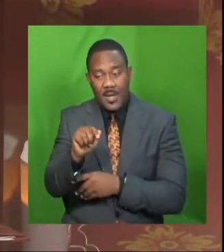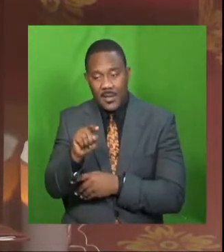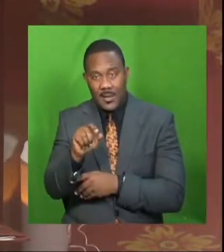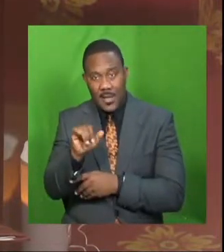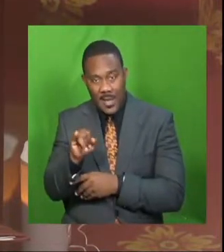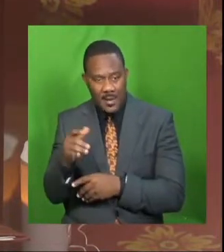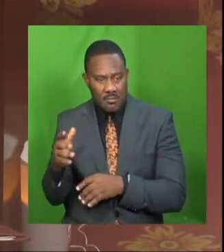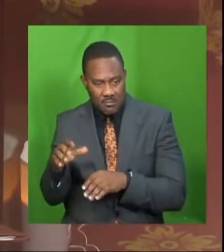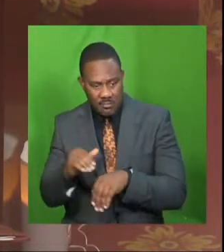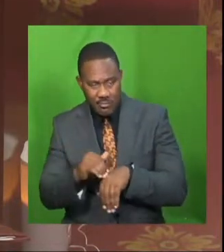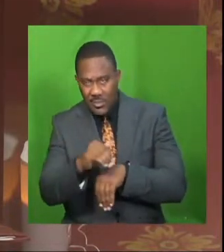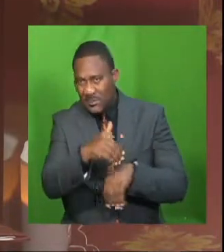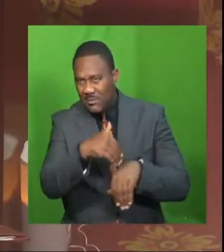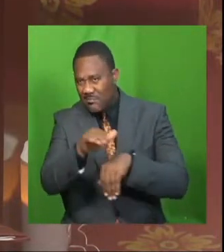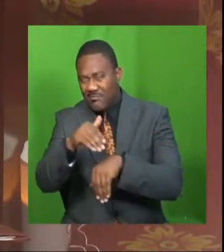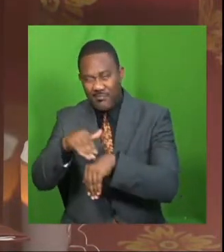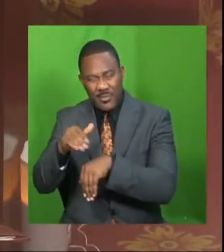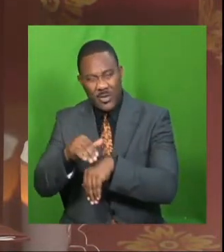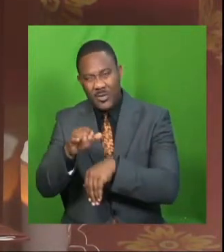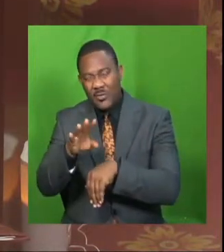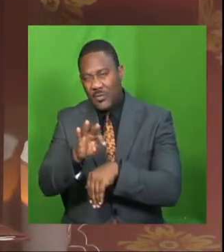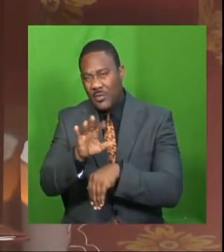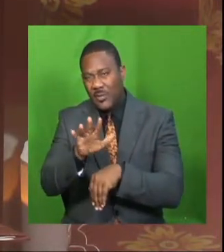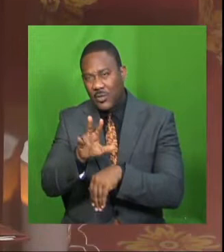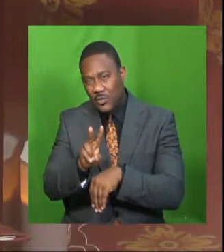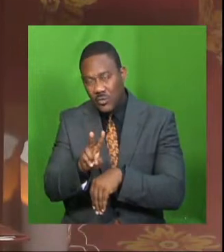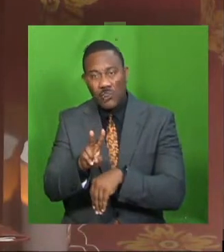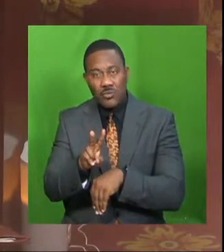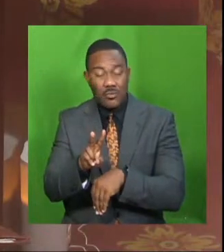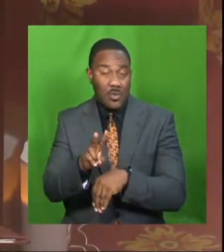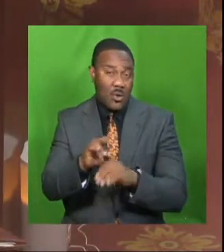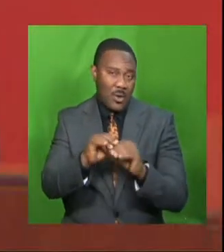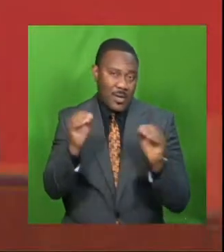these 452 outstanding institutions. I thank you, Mr. Speaker.